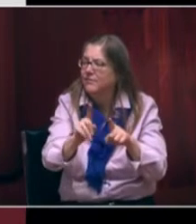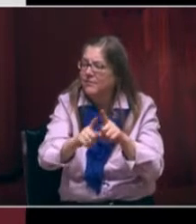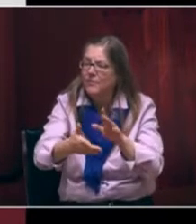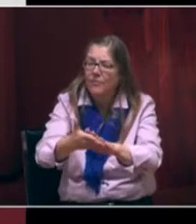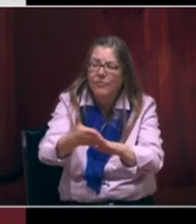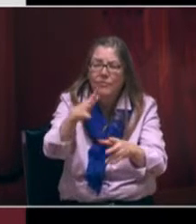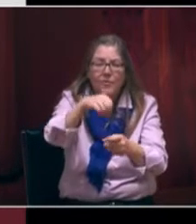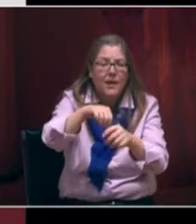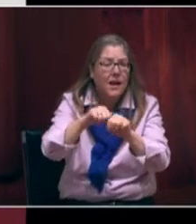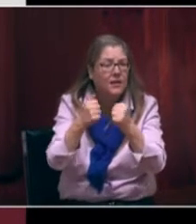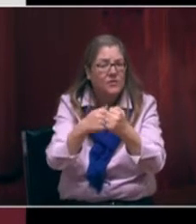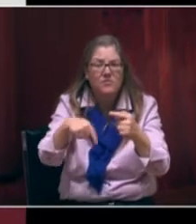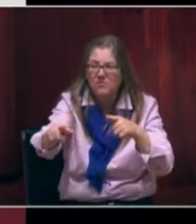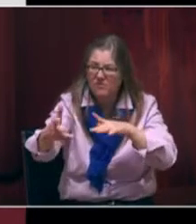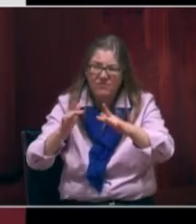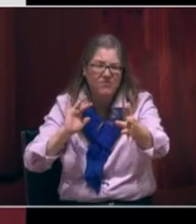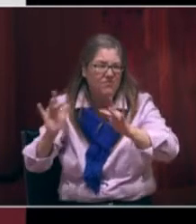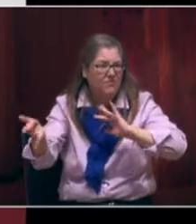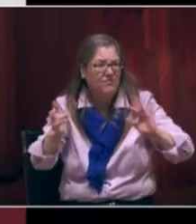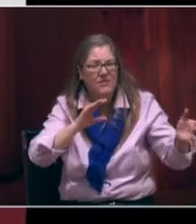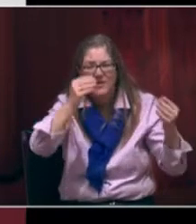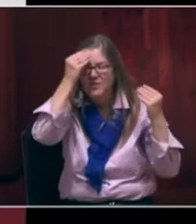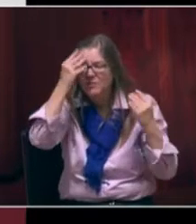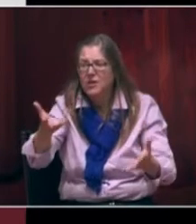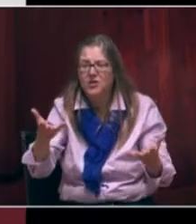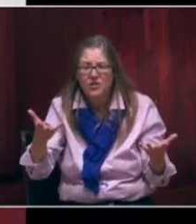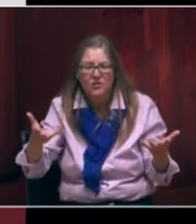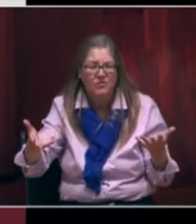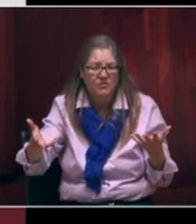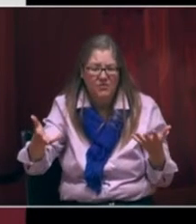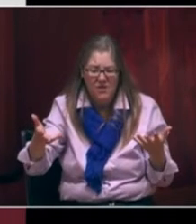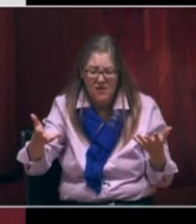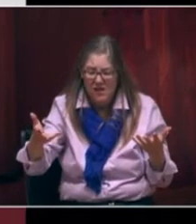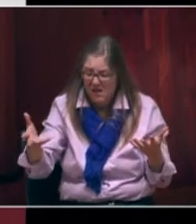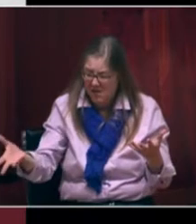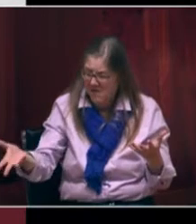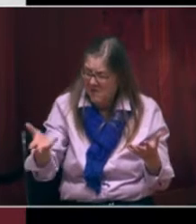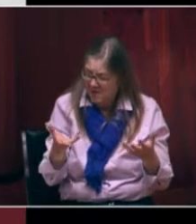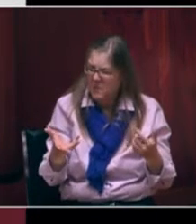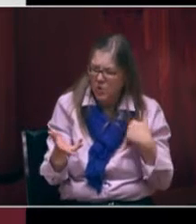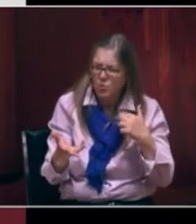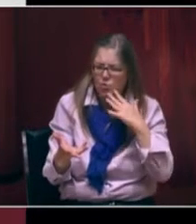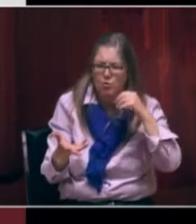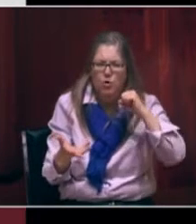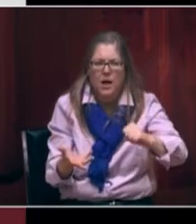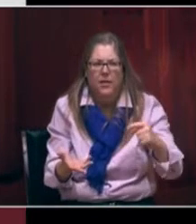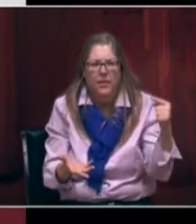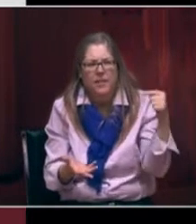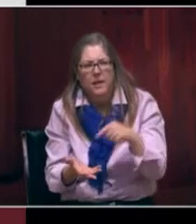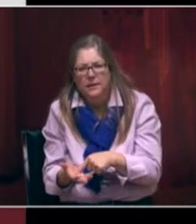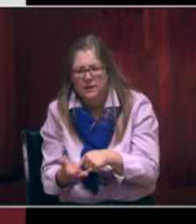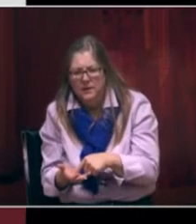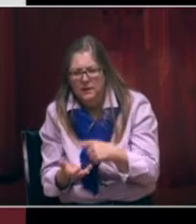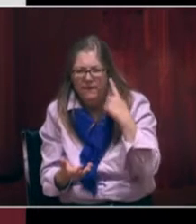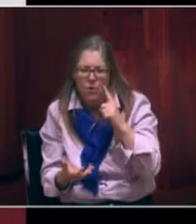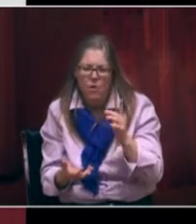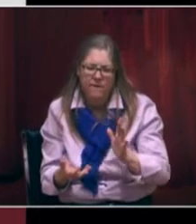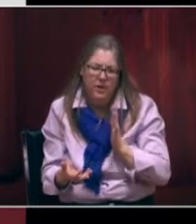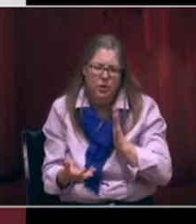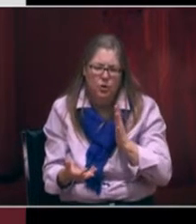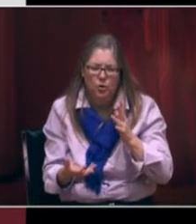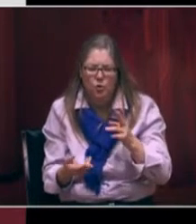that are basically reaching out, touching an information type or a data set and saying, we are going to protect this as for official use only or